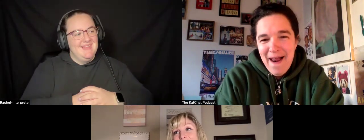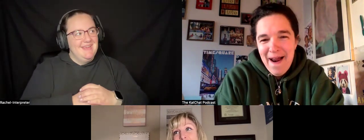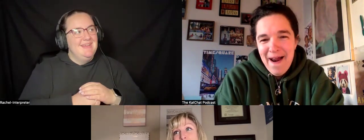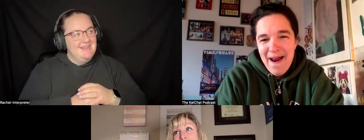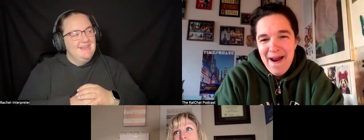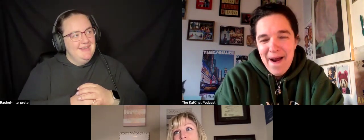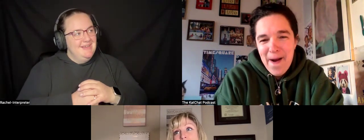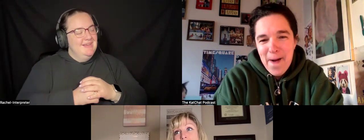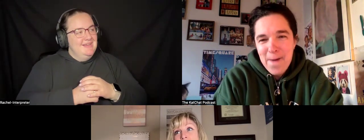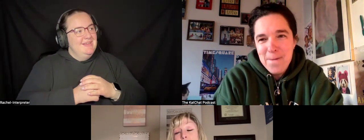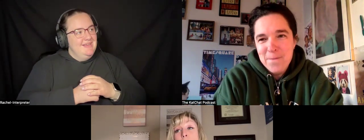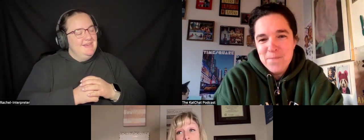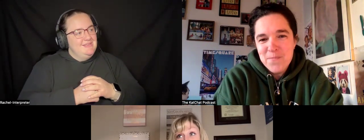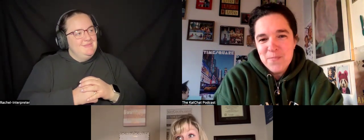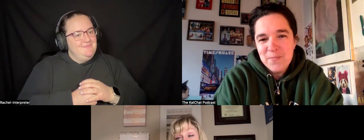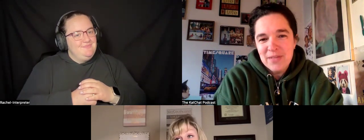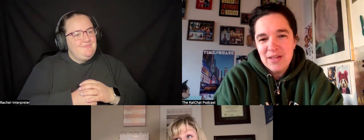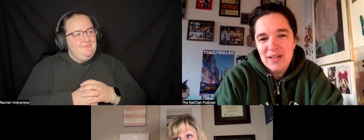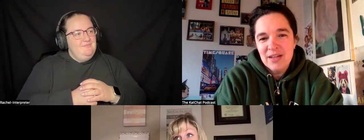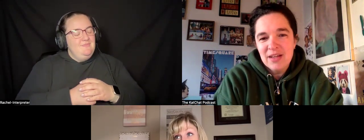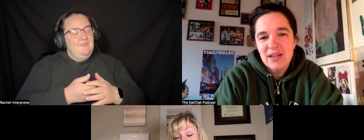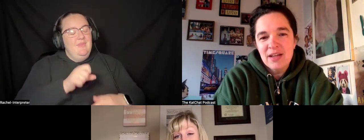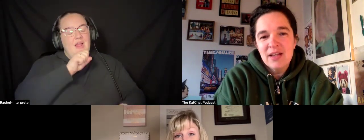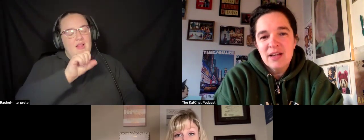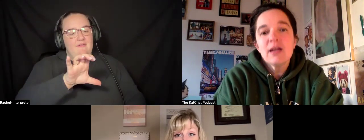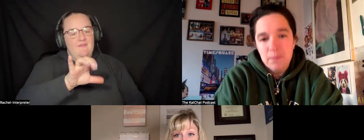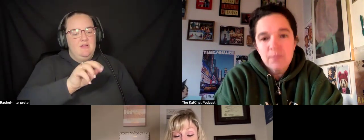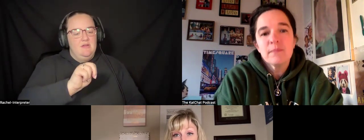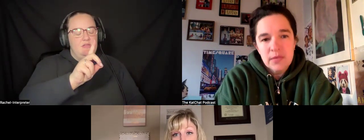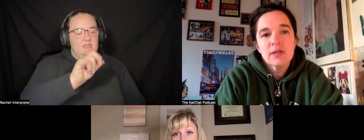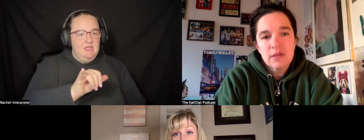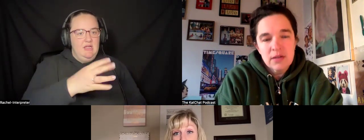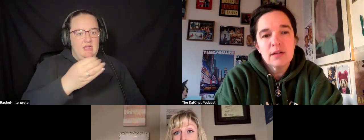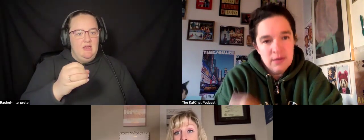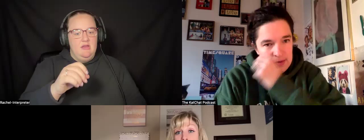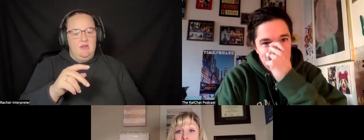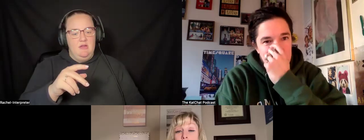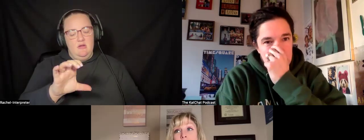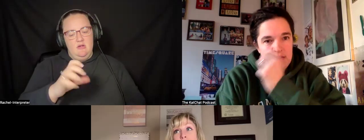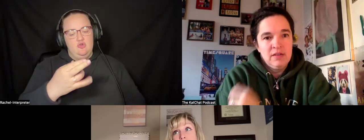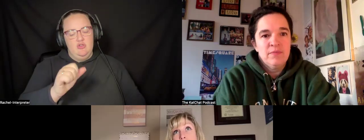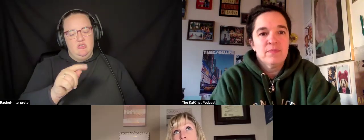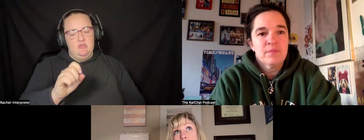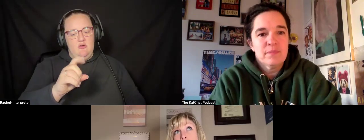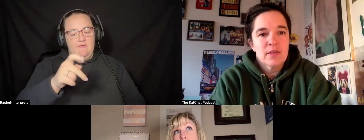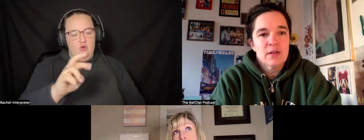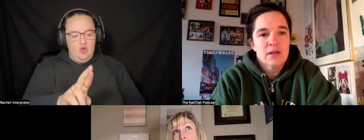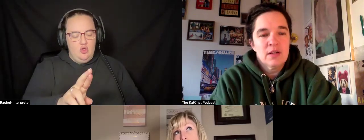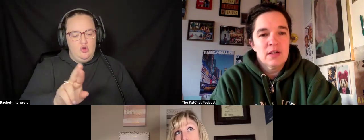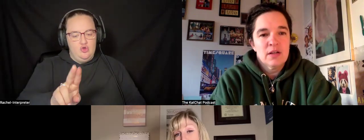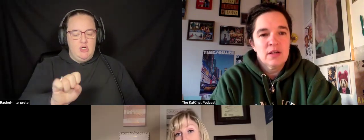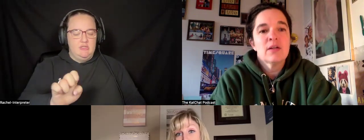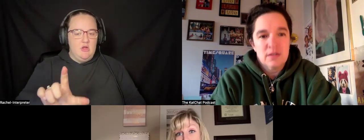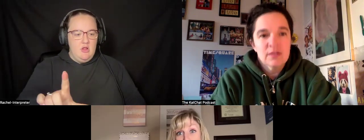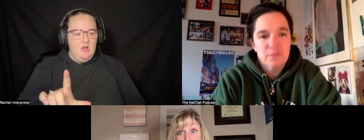Yeah. One of my I love Cindy Busby and Christopher Russell, because that like some of